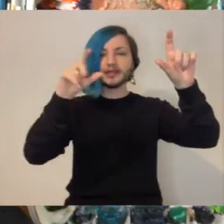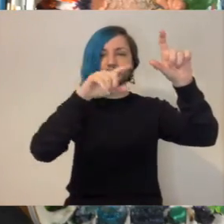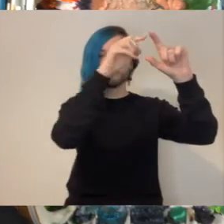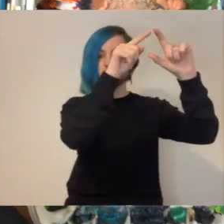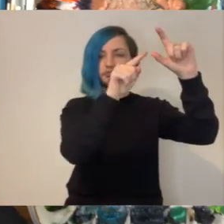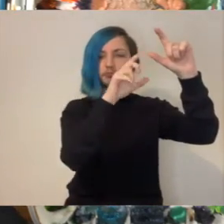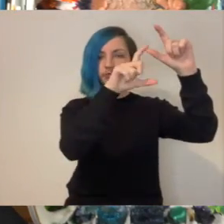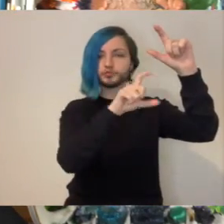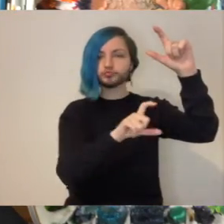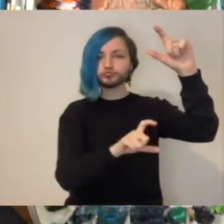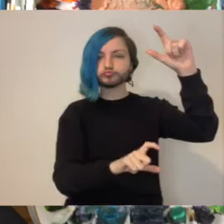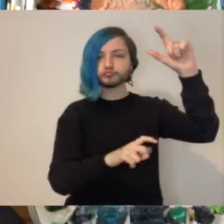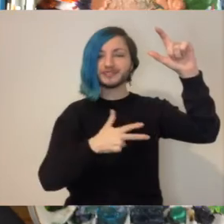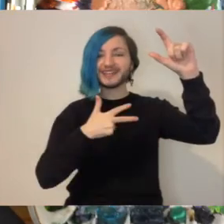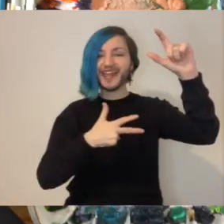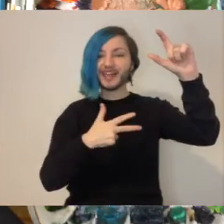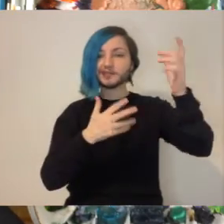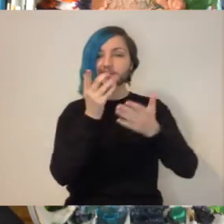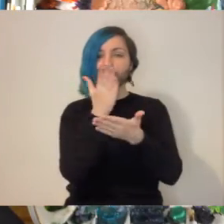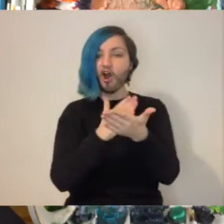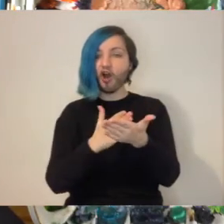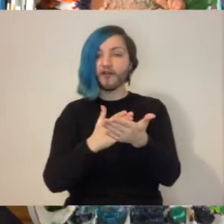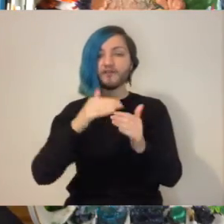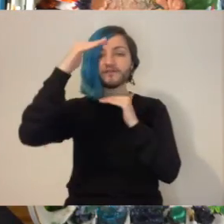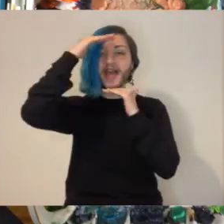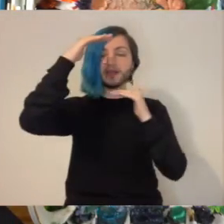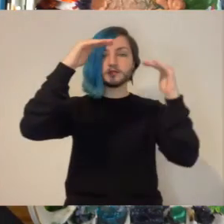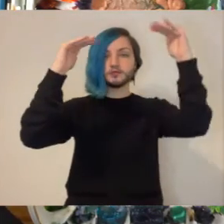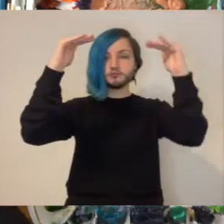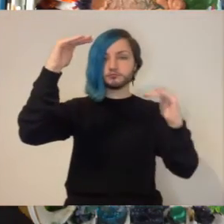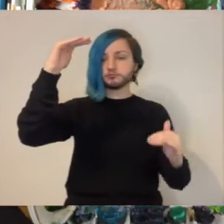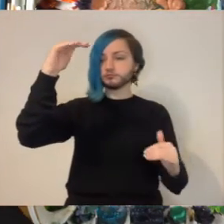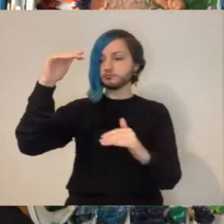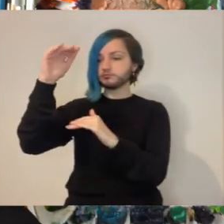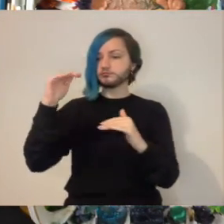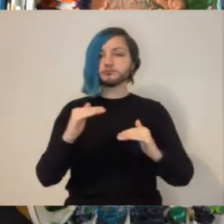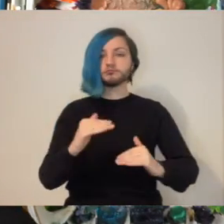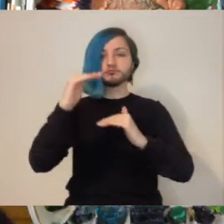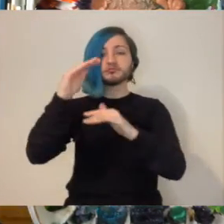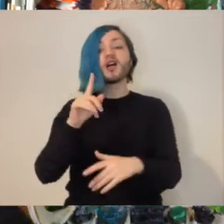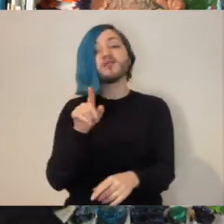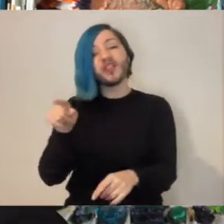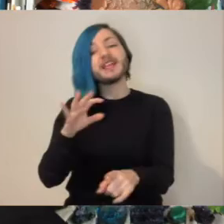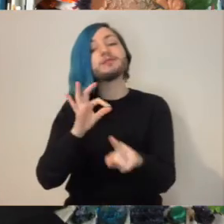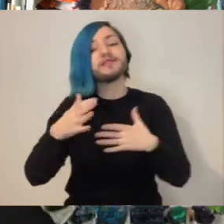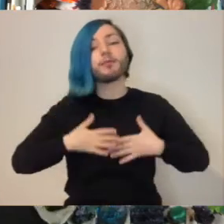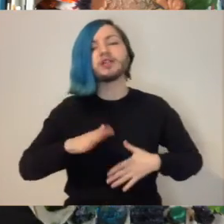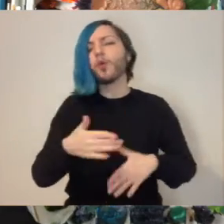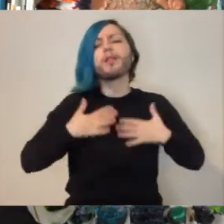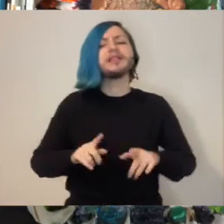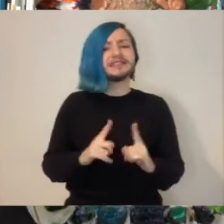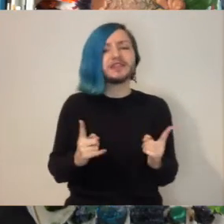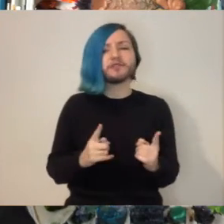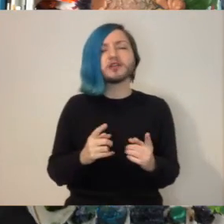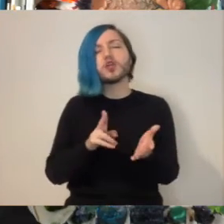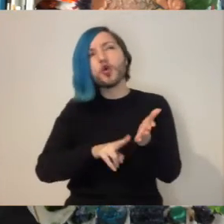it against the body. There's 1, 2, 3, 4, 5, 6, 7, 8.5 heads to this particular body. All bodies are different. They